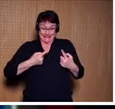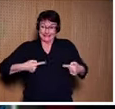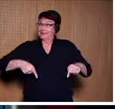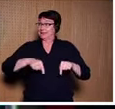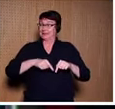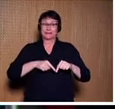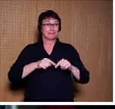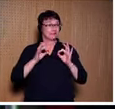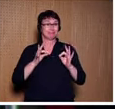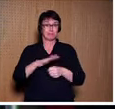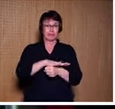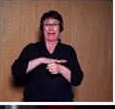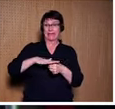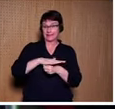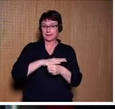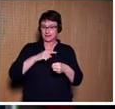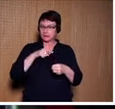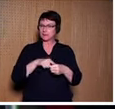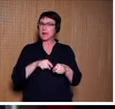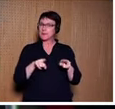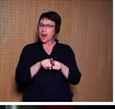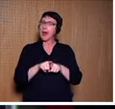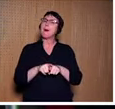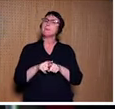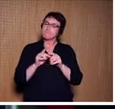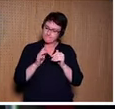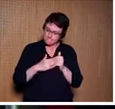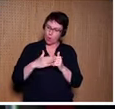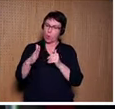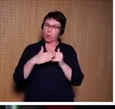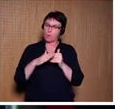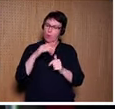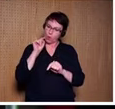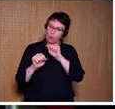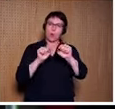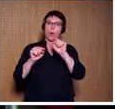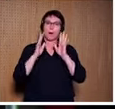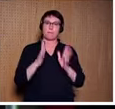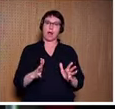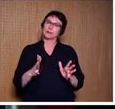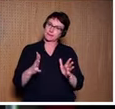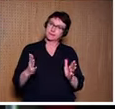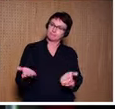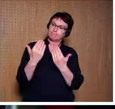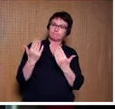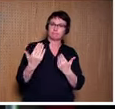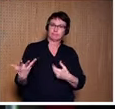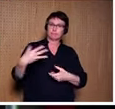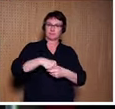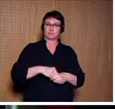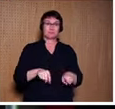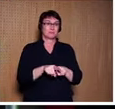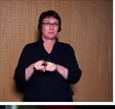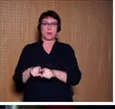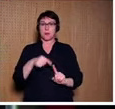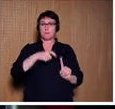this is the space we need to create. Mm-hmm. Right? Mm-hmm. Where we have people who are speaking like Blaise, who are